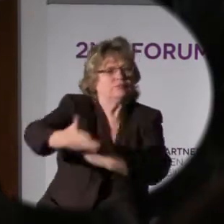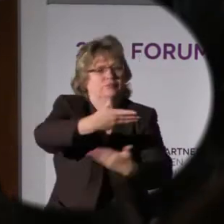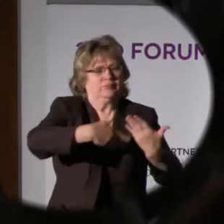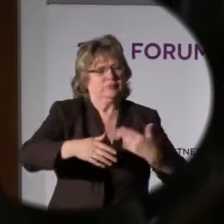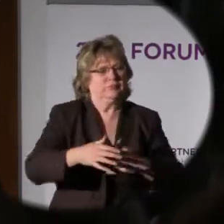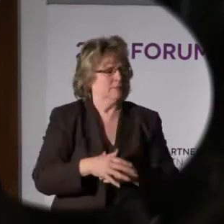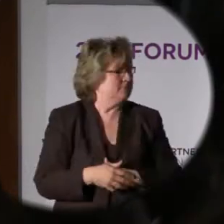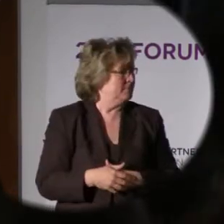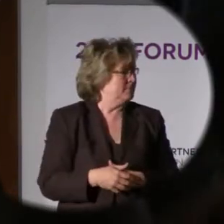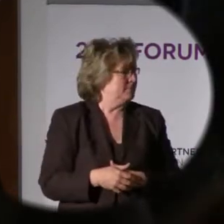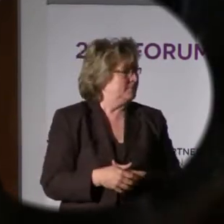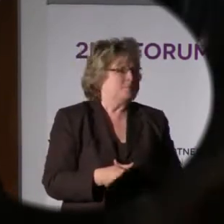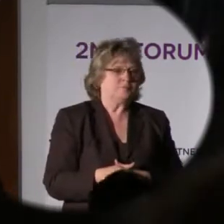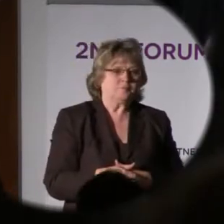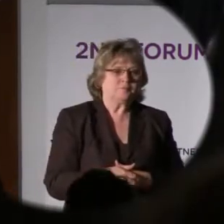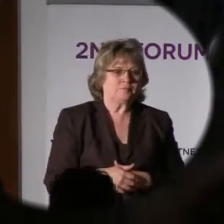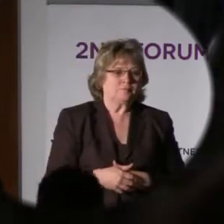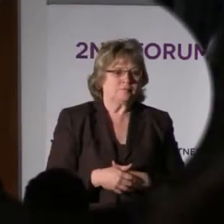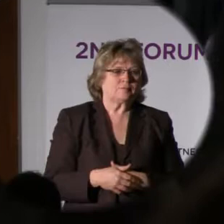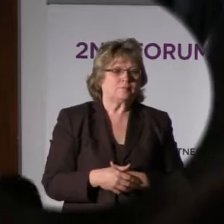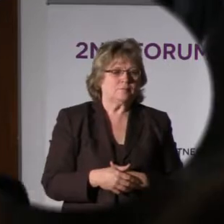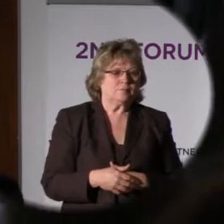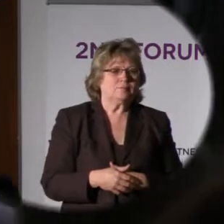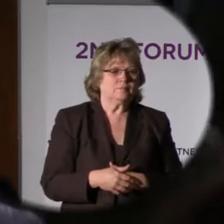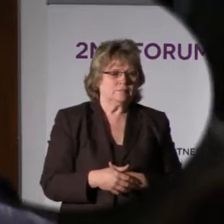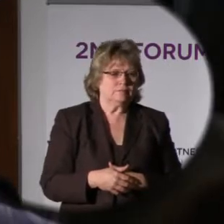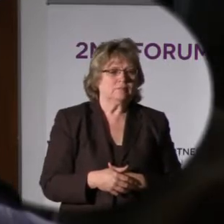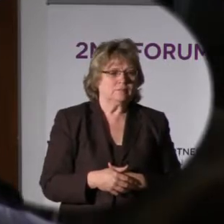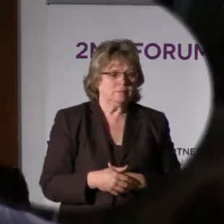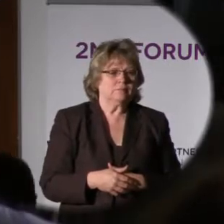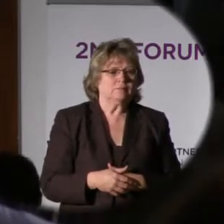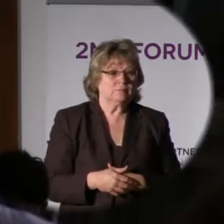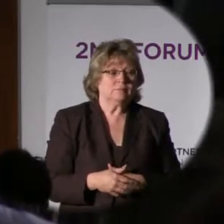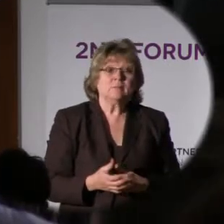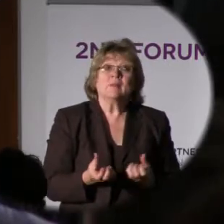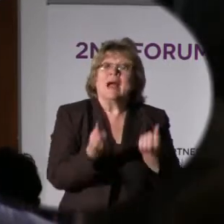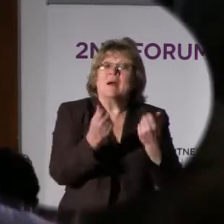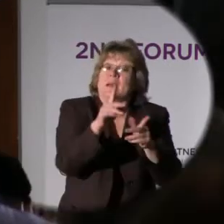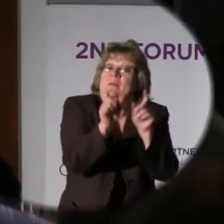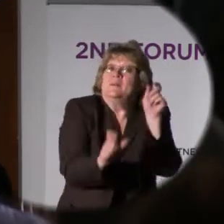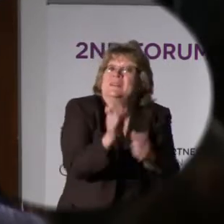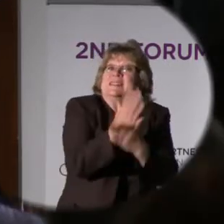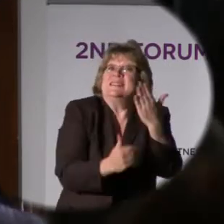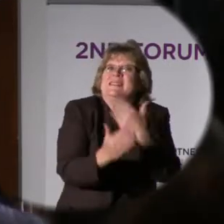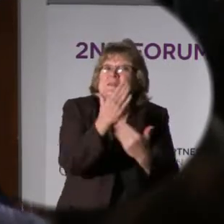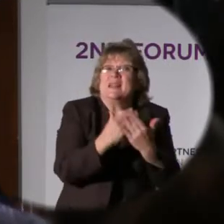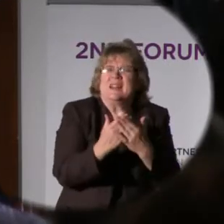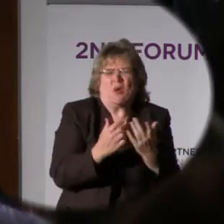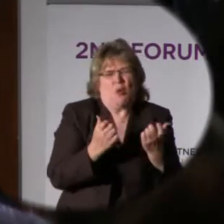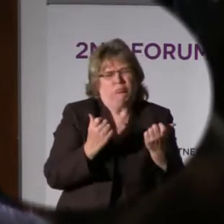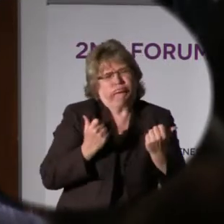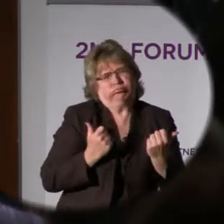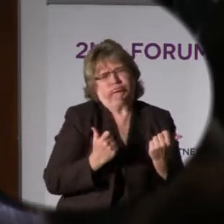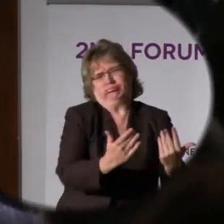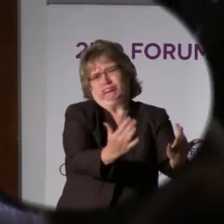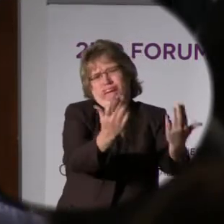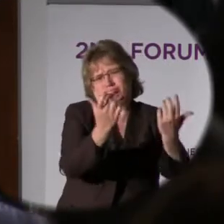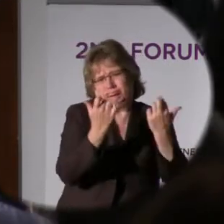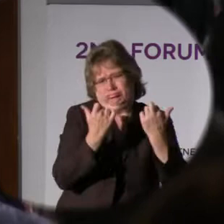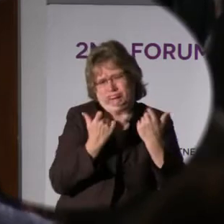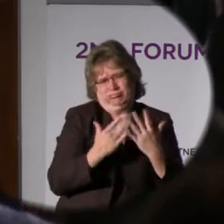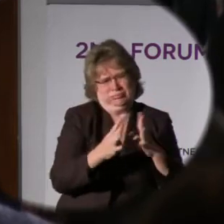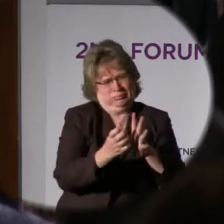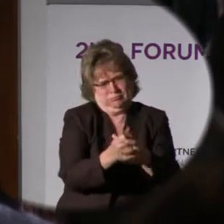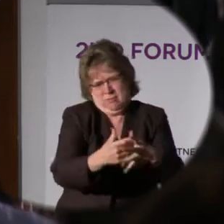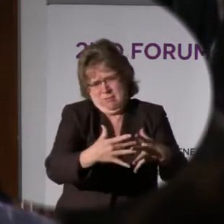person. To effectively eliminate discrimination of children with disabilities, and indeed all persons